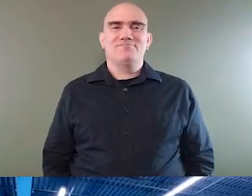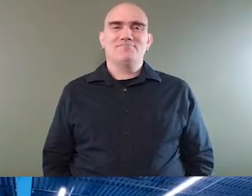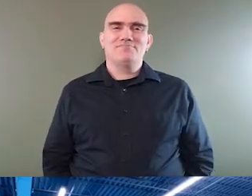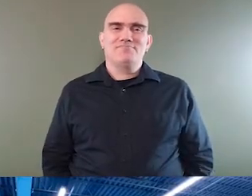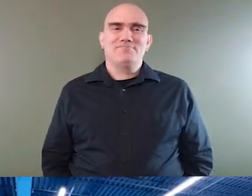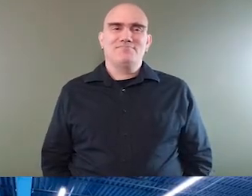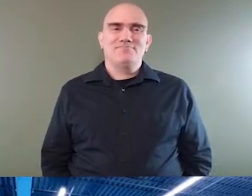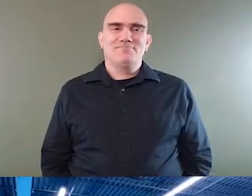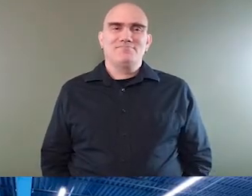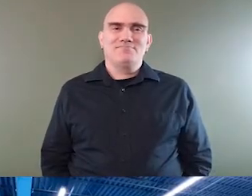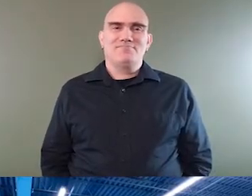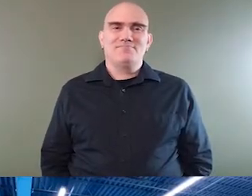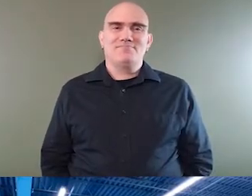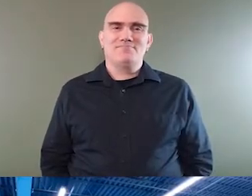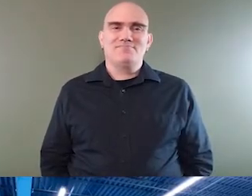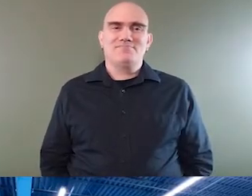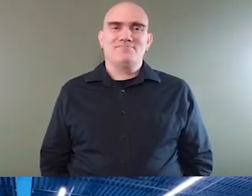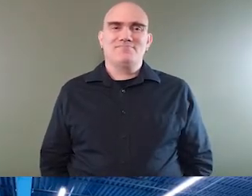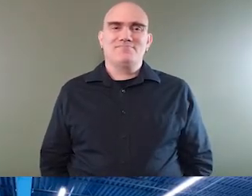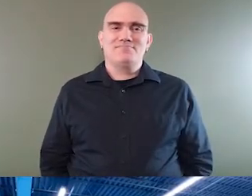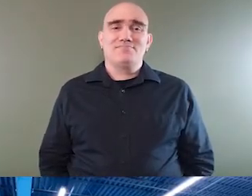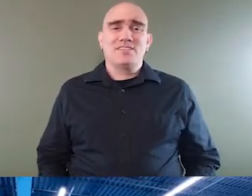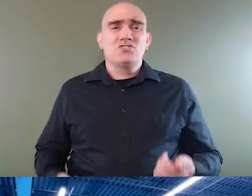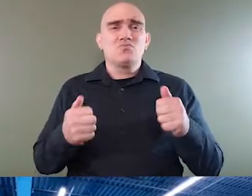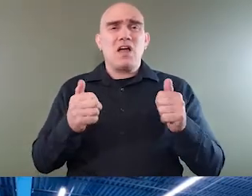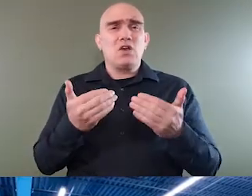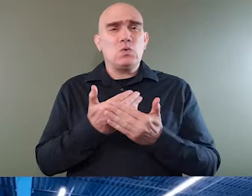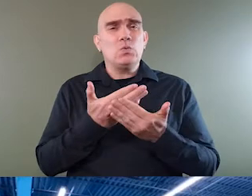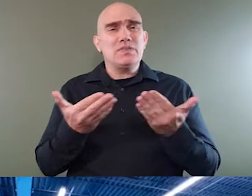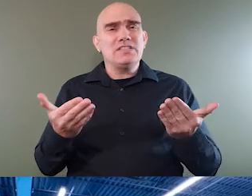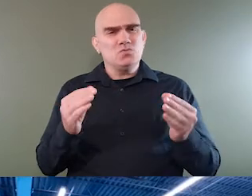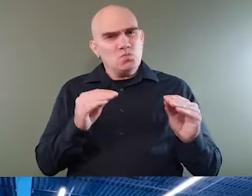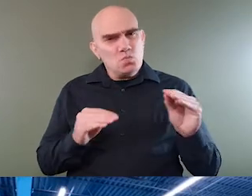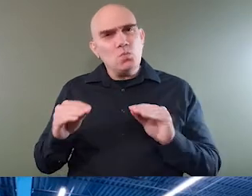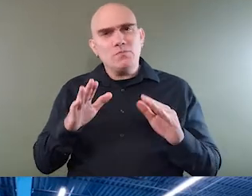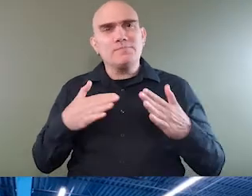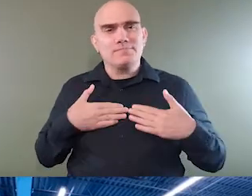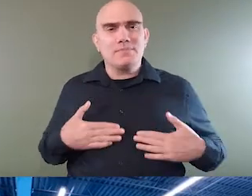You are love, and that means you can try new things,